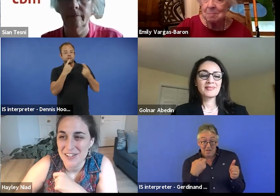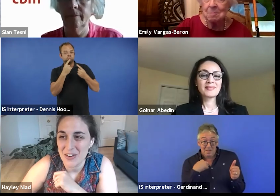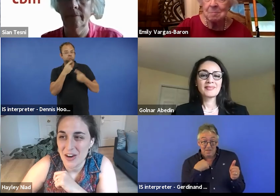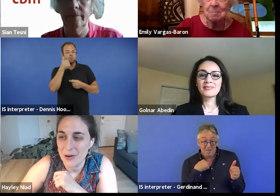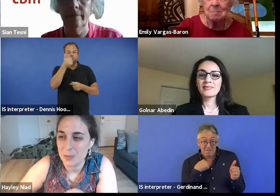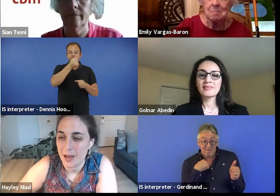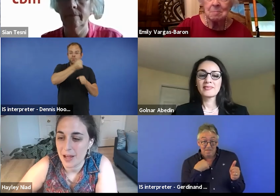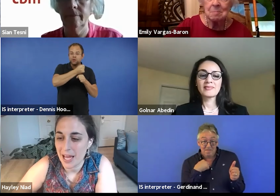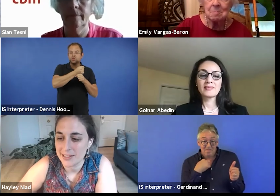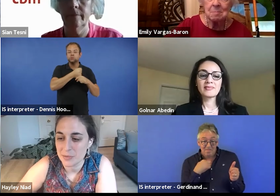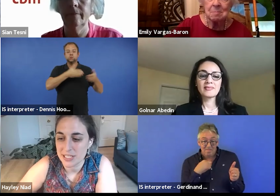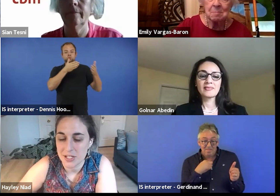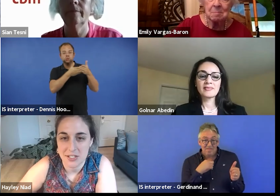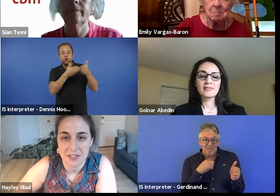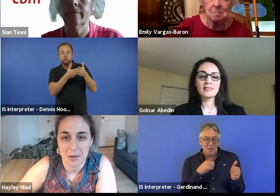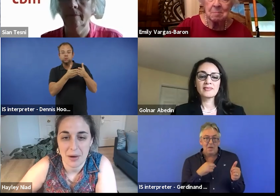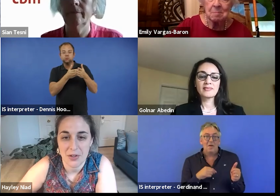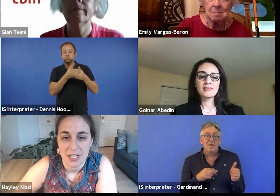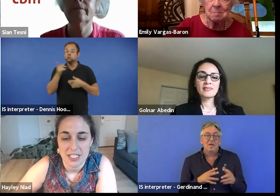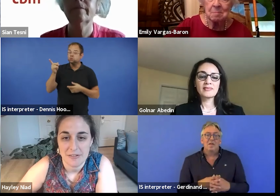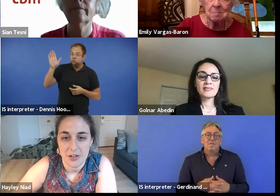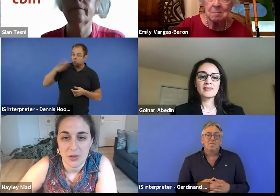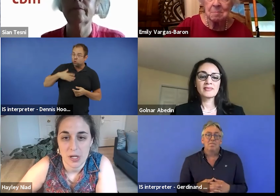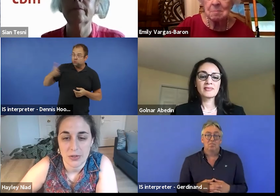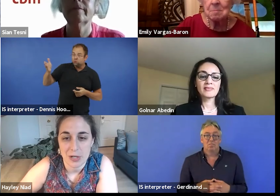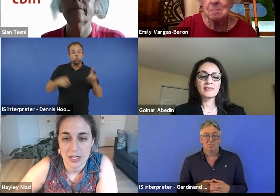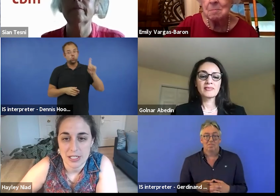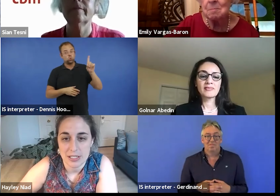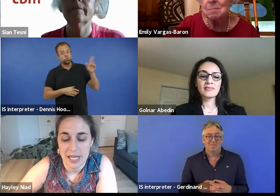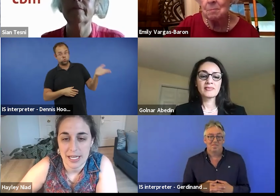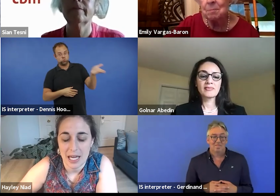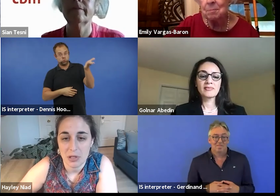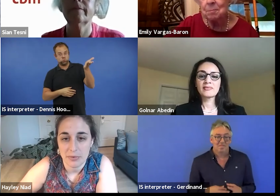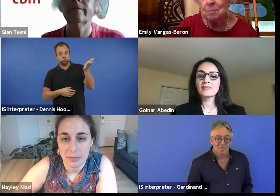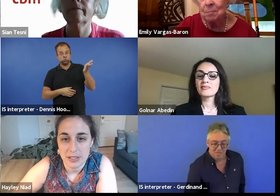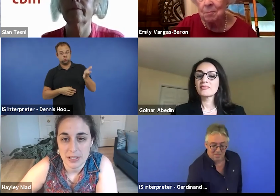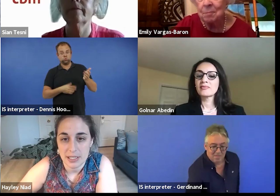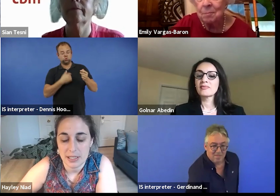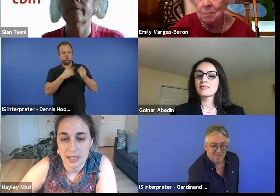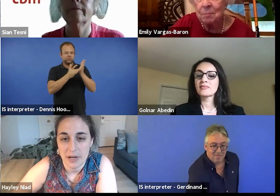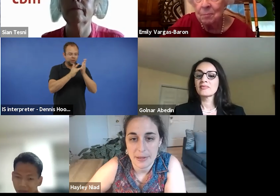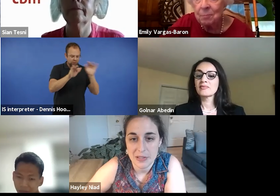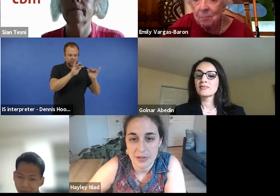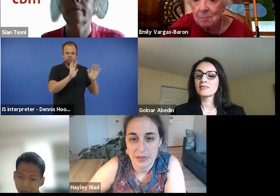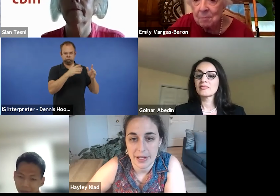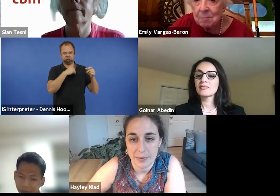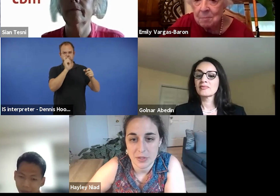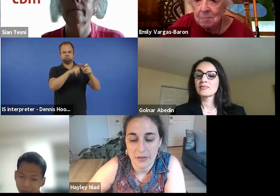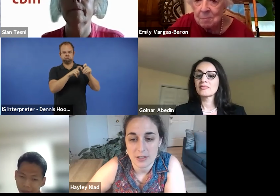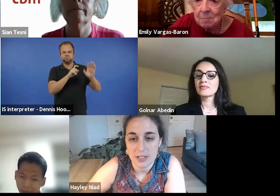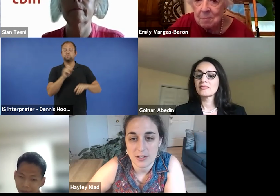Okay. So our group had some discussions about different UDL strategies that can be implemented in environments